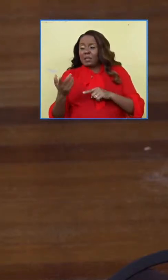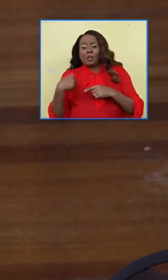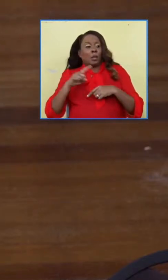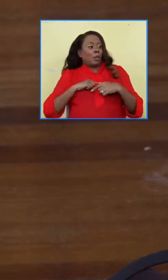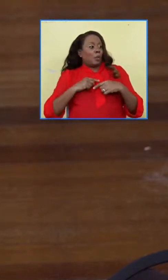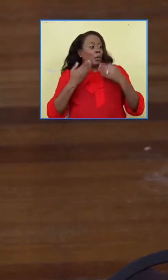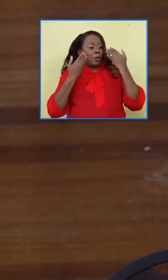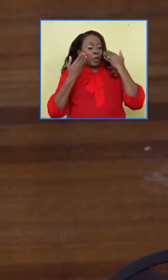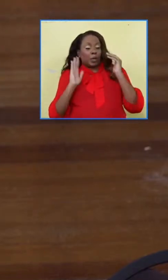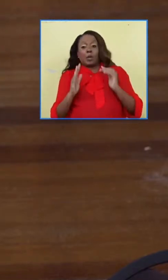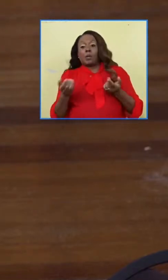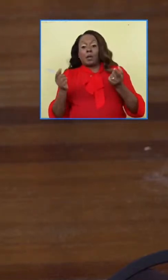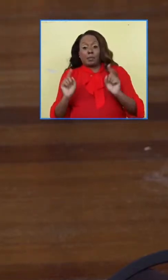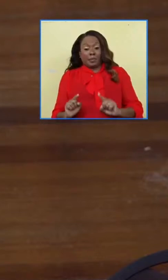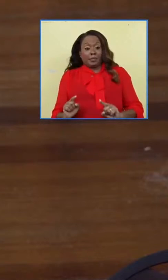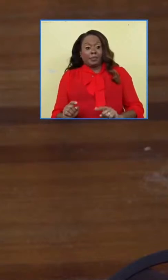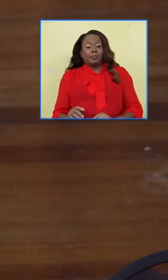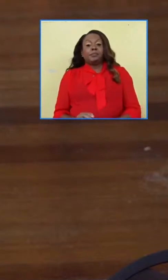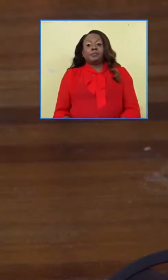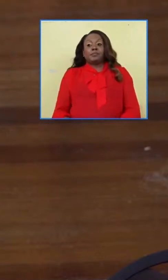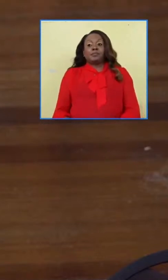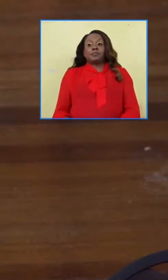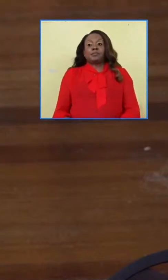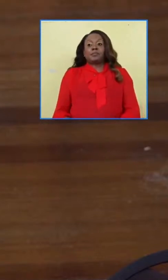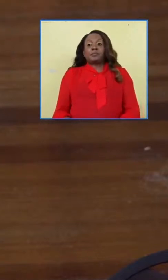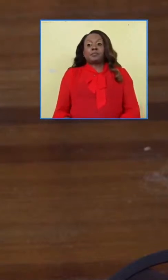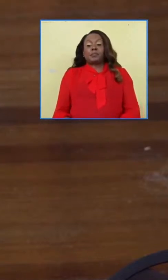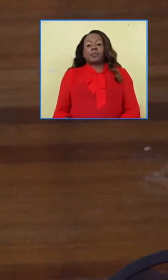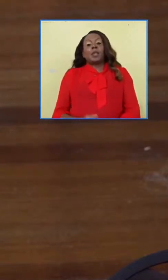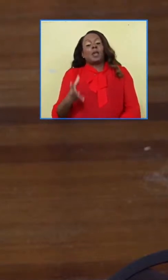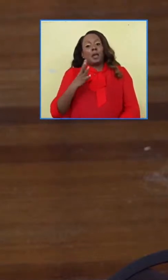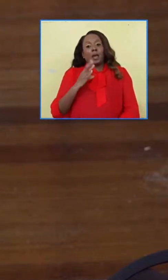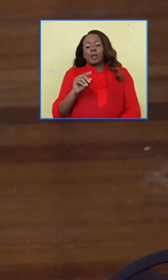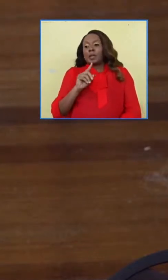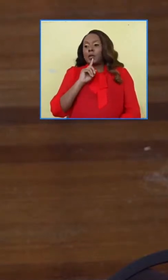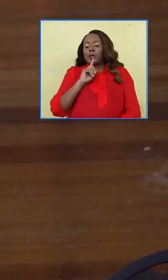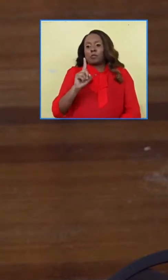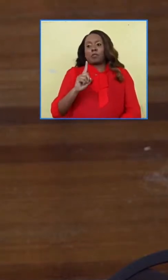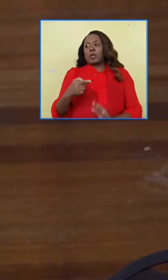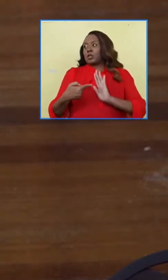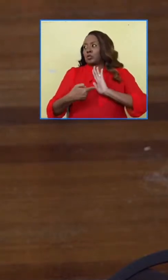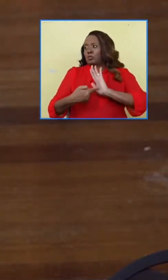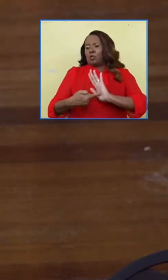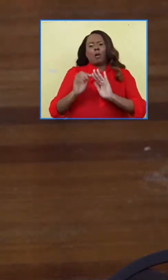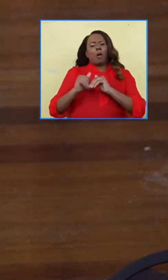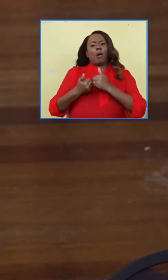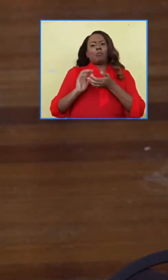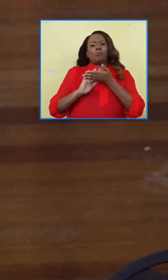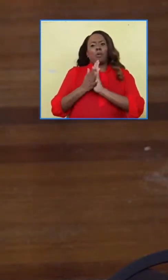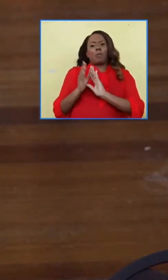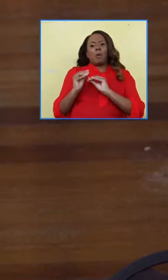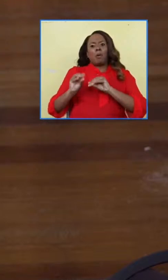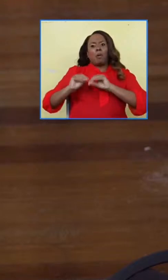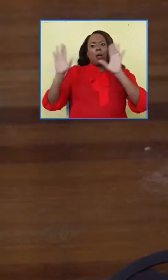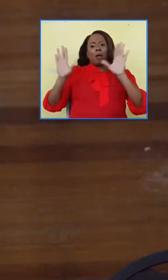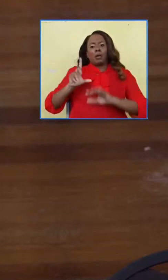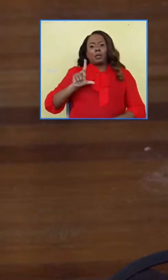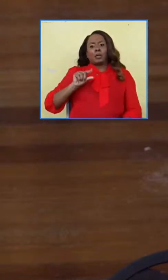anticipate would happen, and these relate to the demographics. These started to become clear in